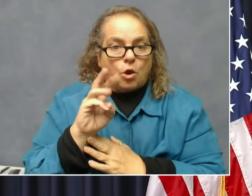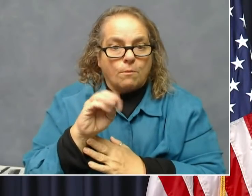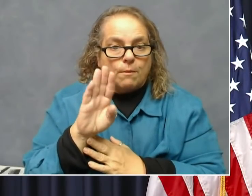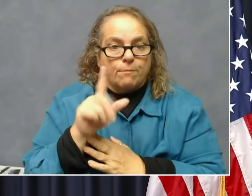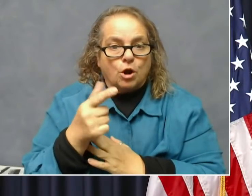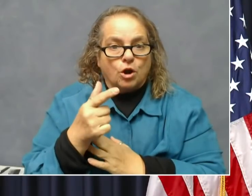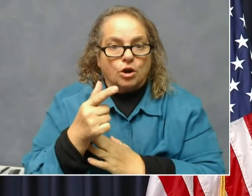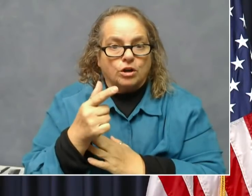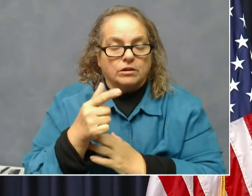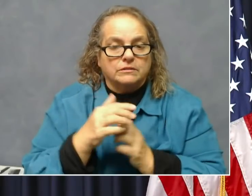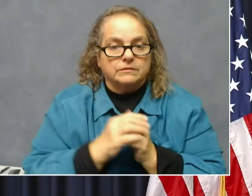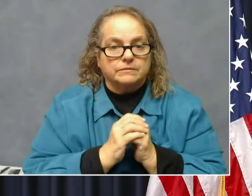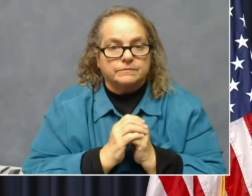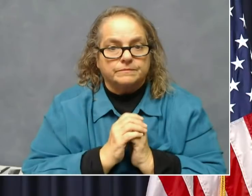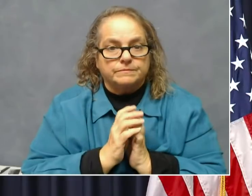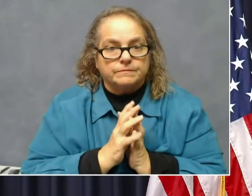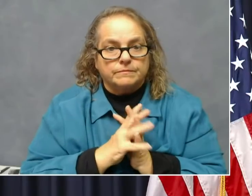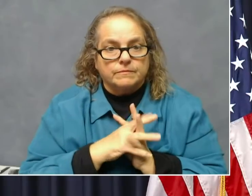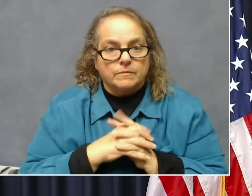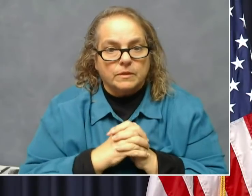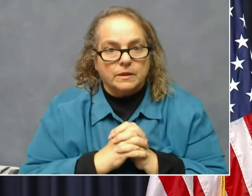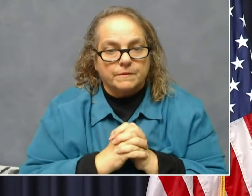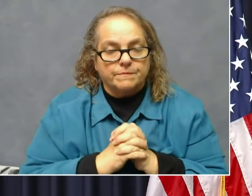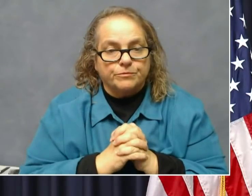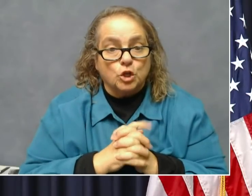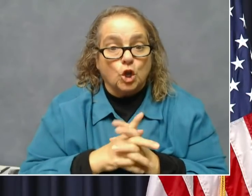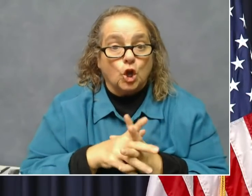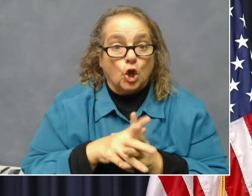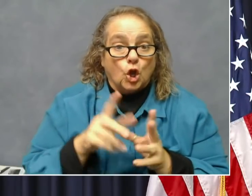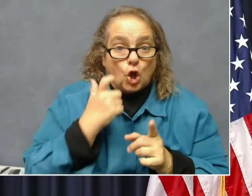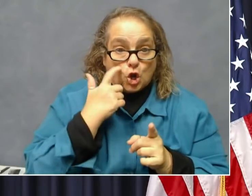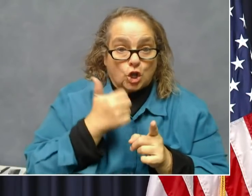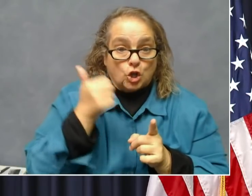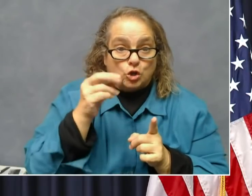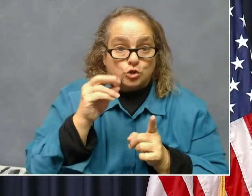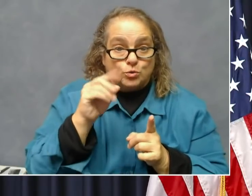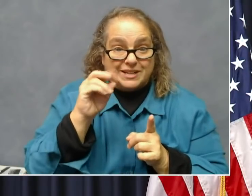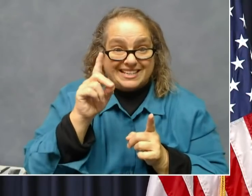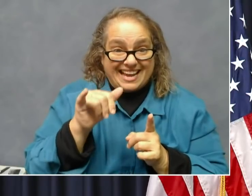COVID-19 vaccination amounts? Earlier today, and this isn't as of now, it was